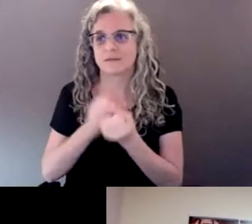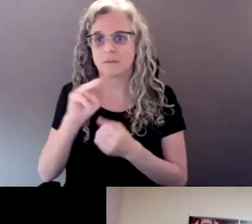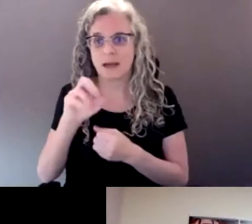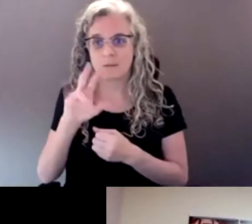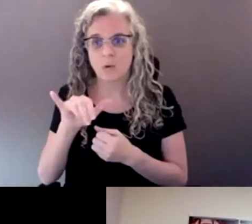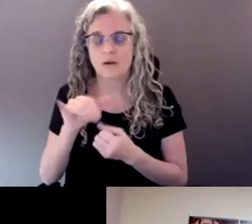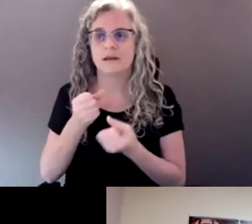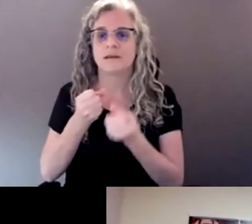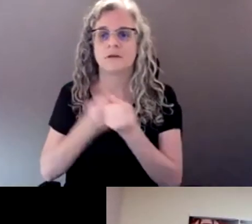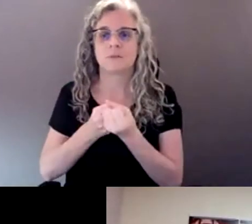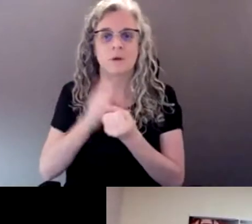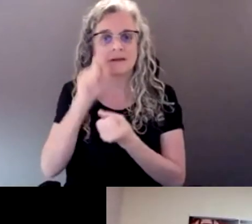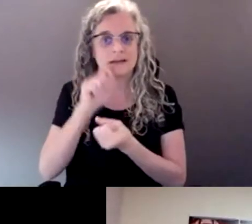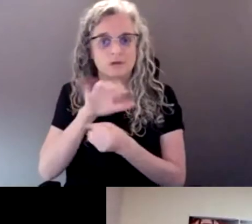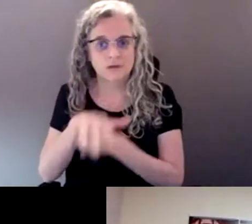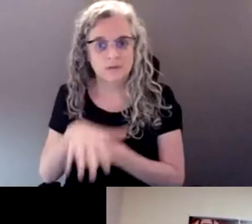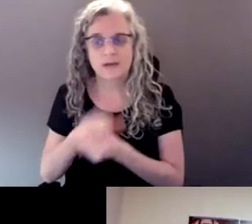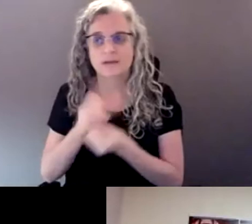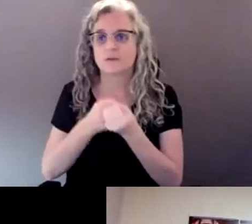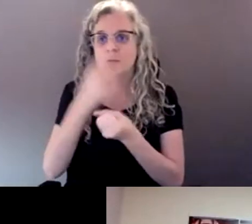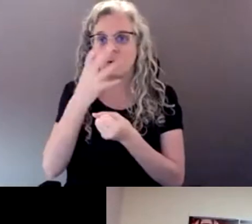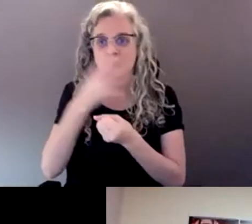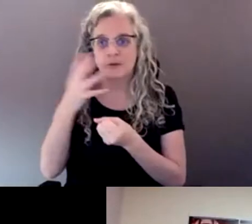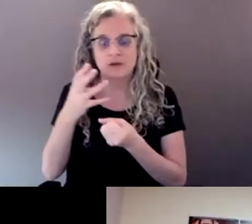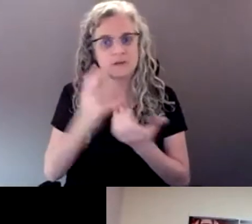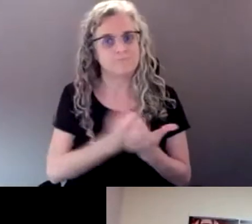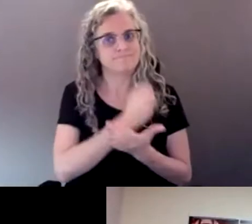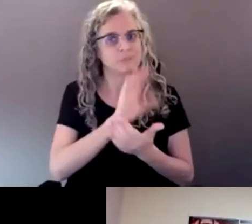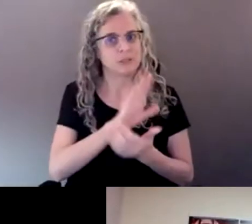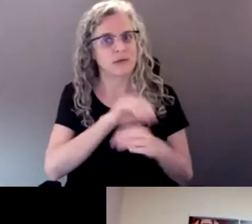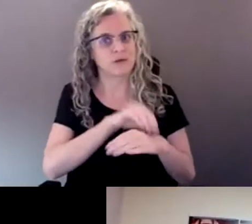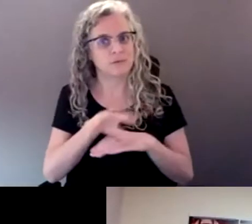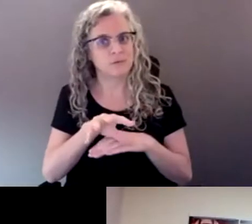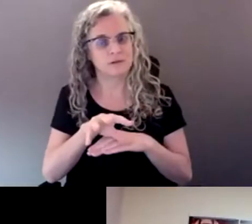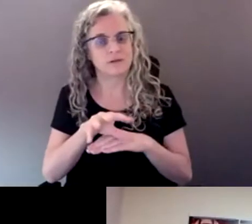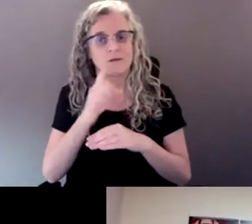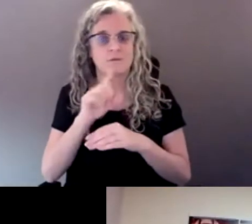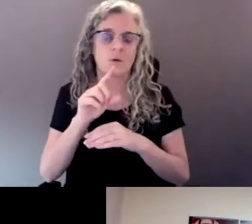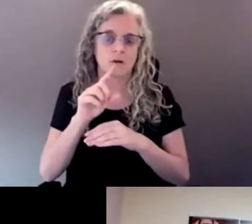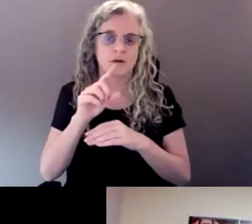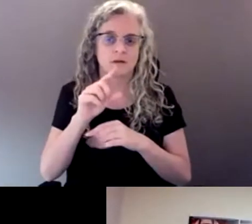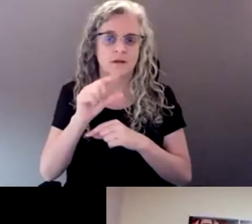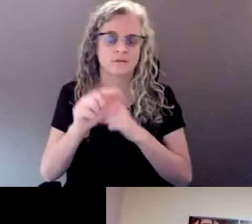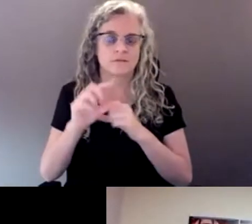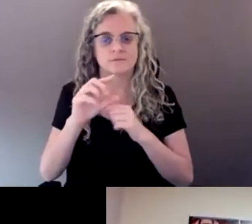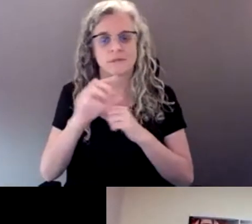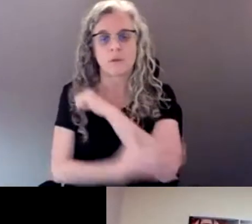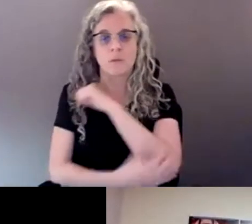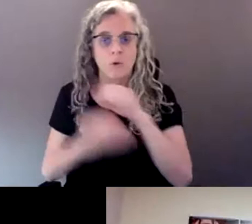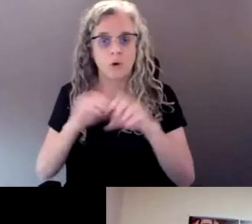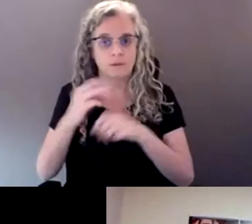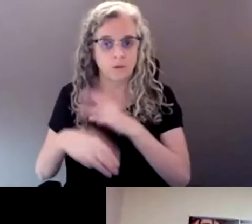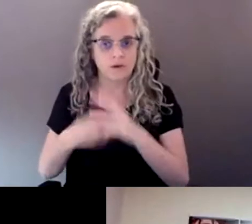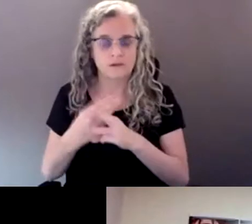sexually oppressed, to support immigration, the global South and the global poor. And that's why that's how they're